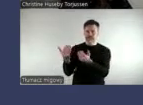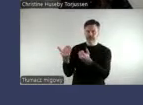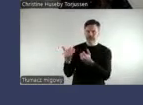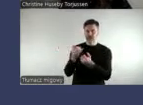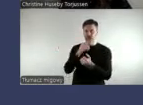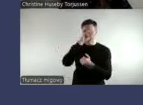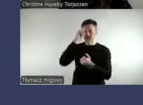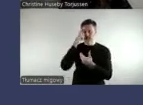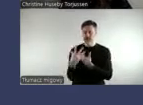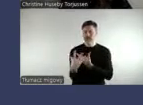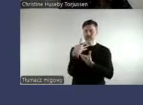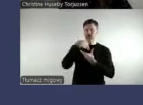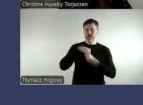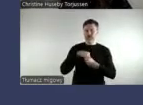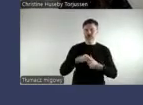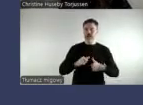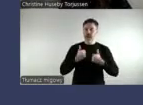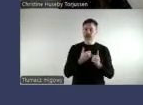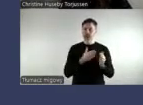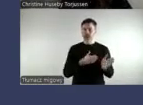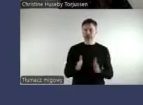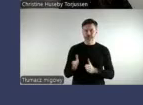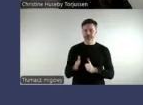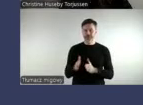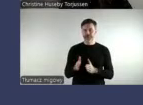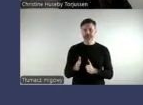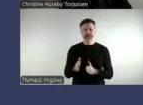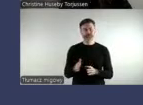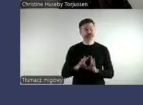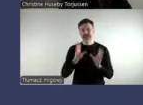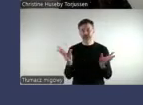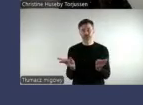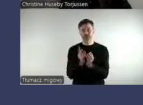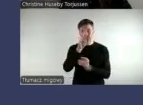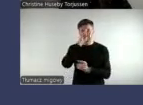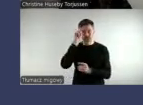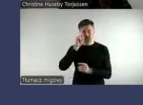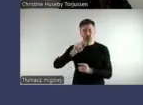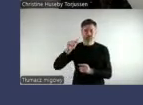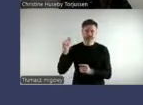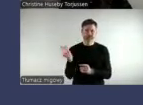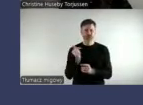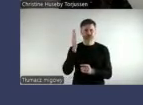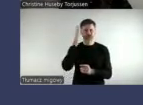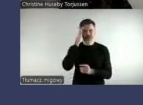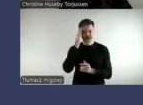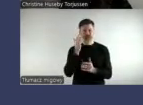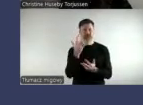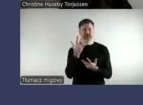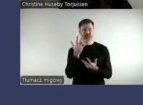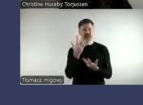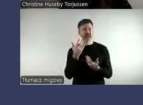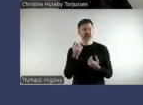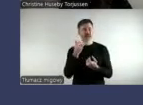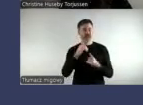know what workforce we can expect in times of crisis, and we need to know this in advance. The